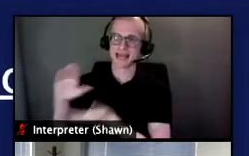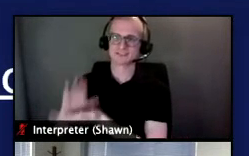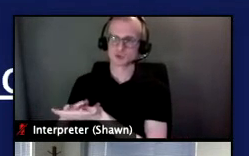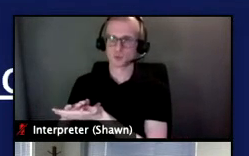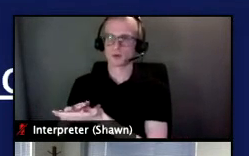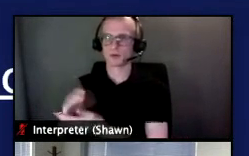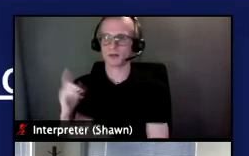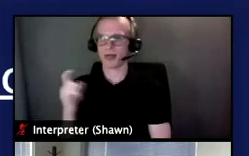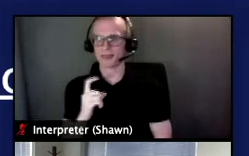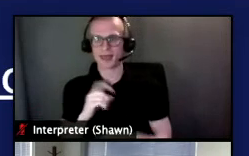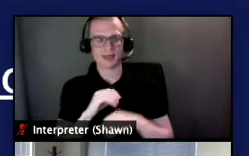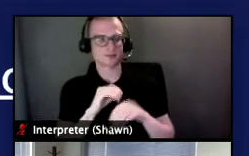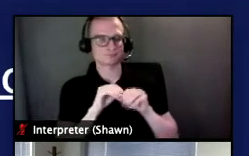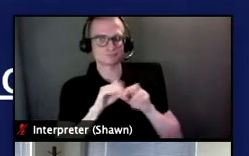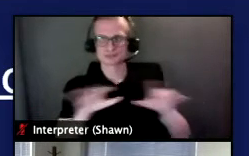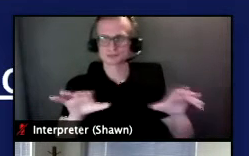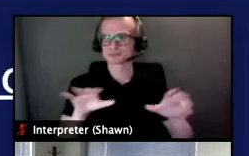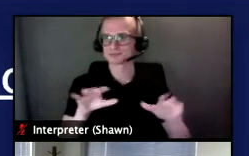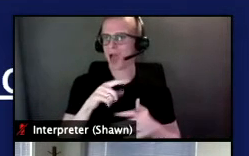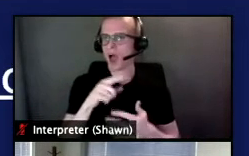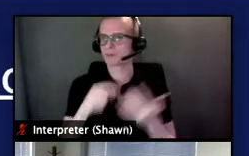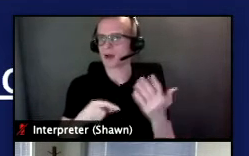staff. And then